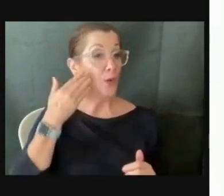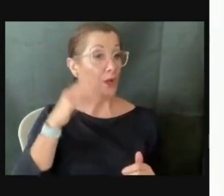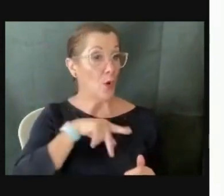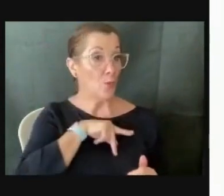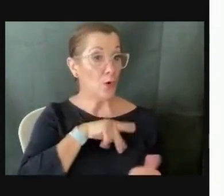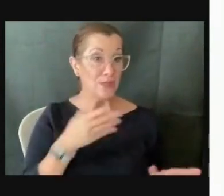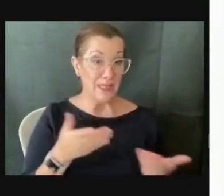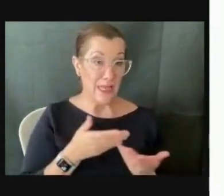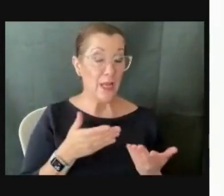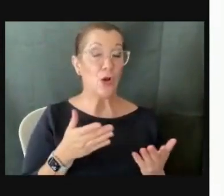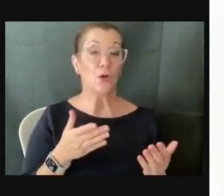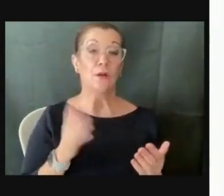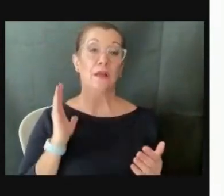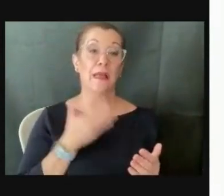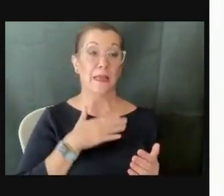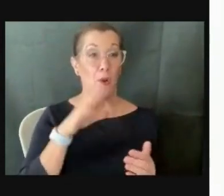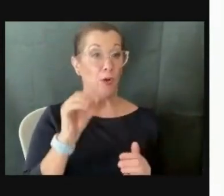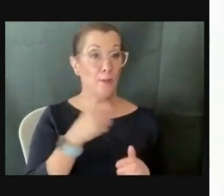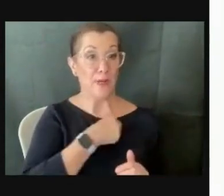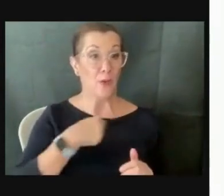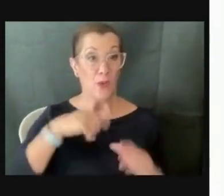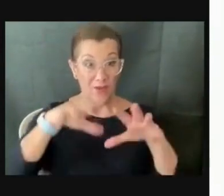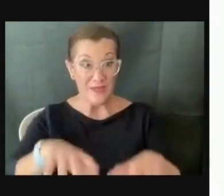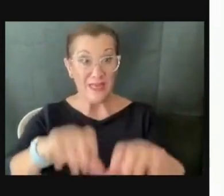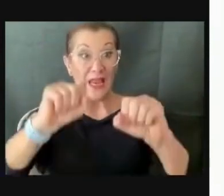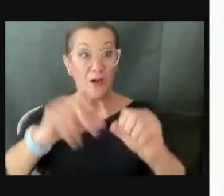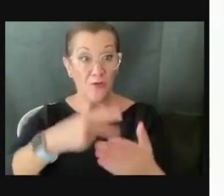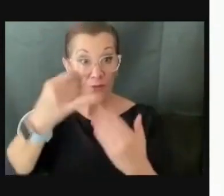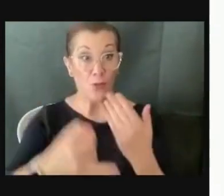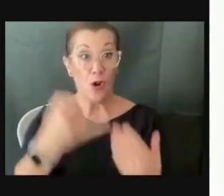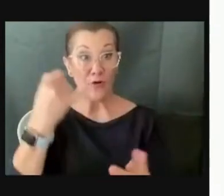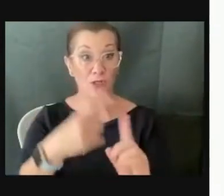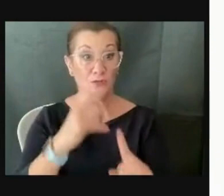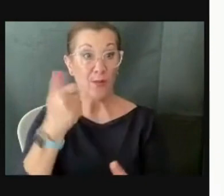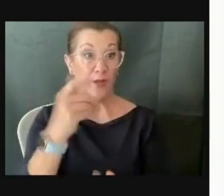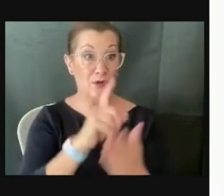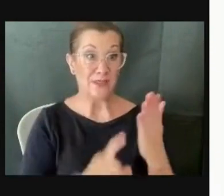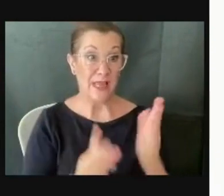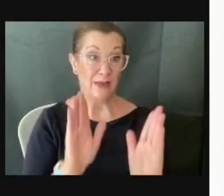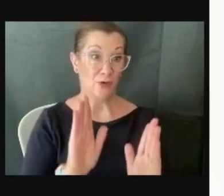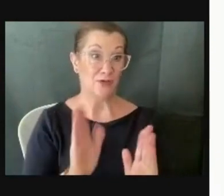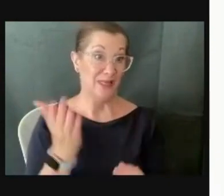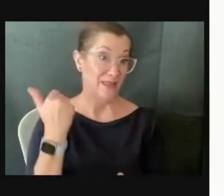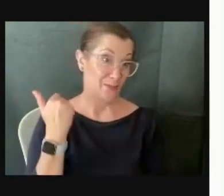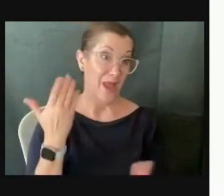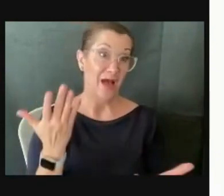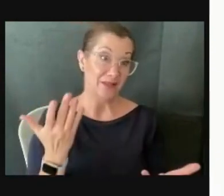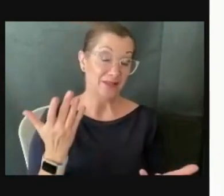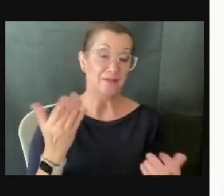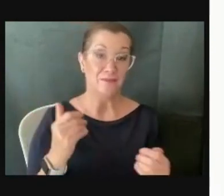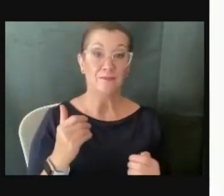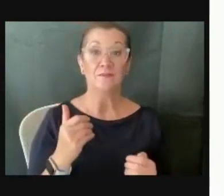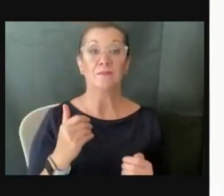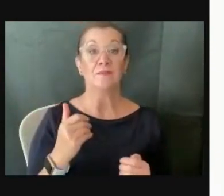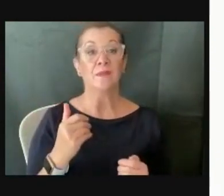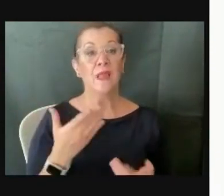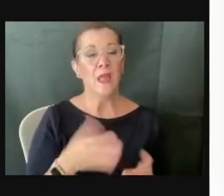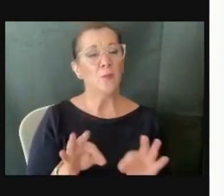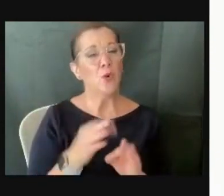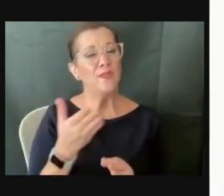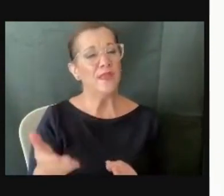Central Coast ADU because we've had to take over projects from other designers in the past. So these are some kind of key things to look for when you